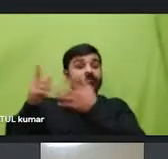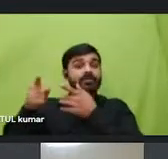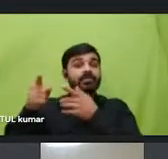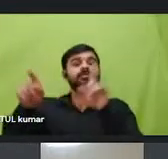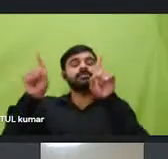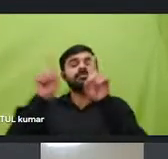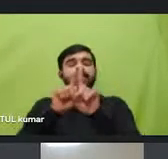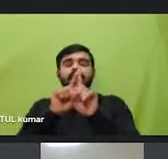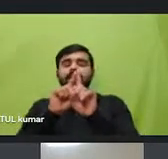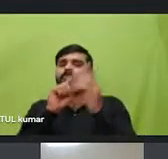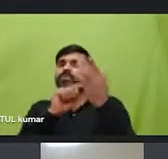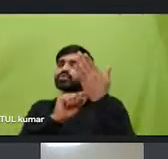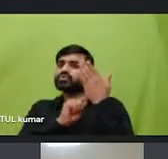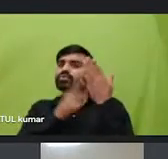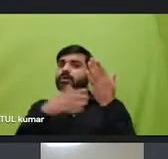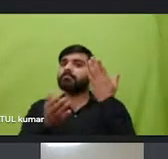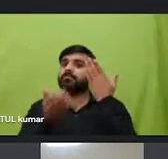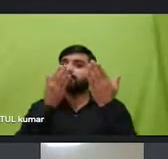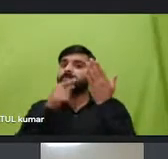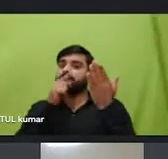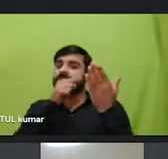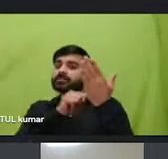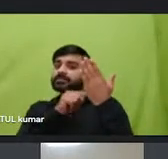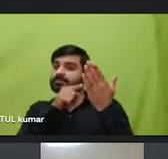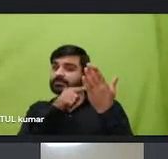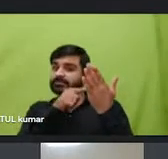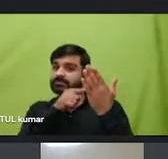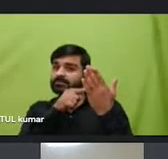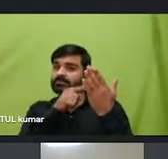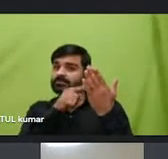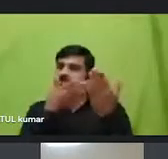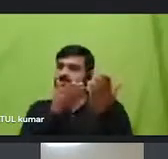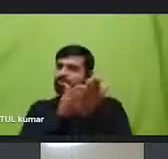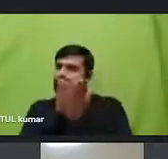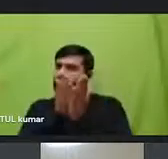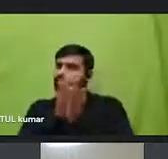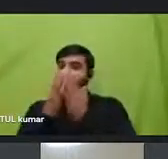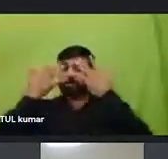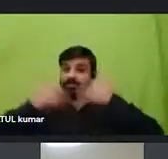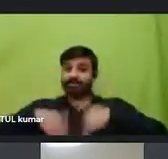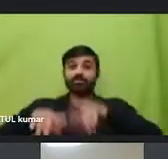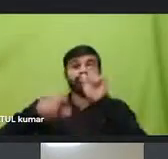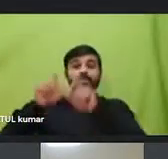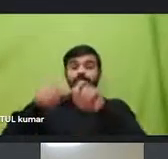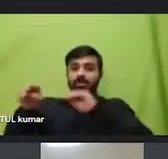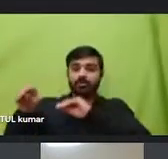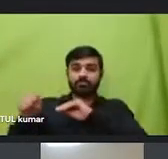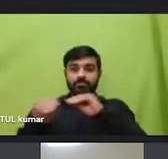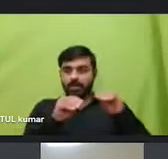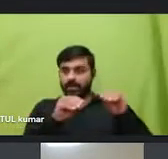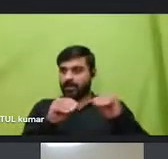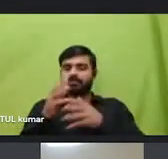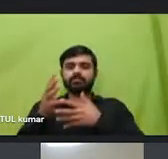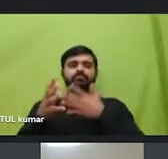some indication that that might have been a way that humans moved from